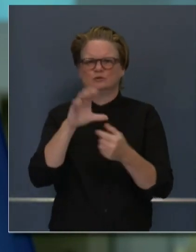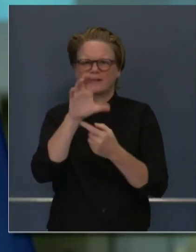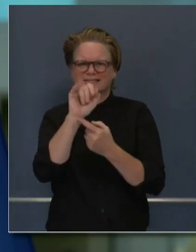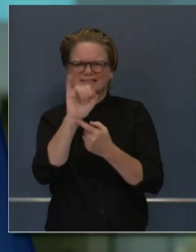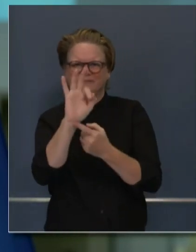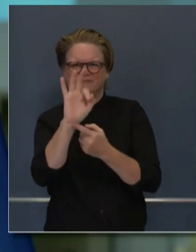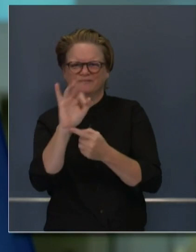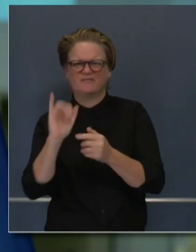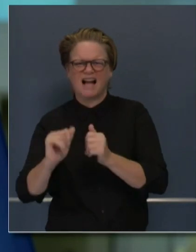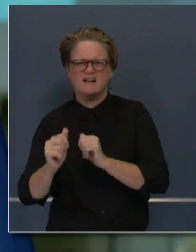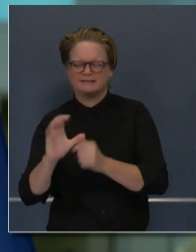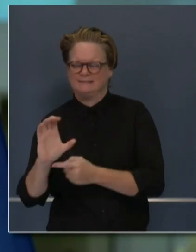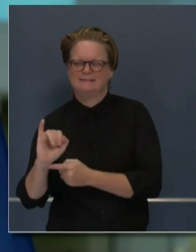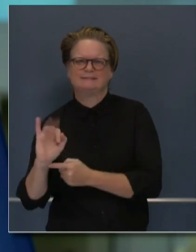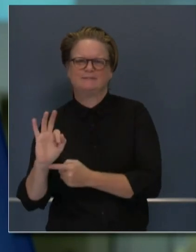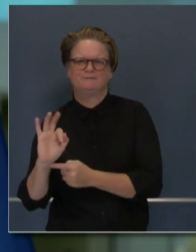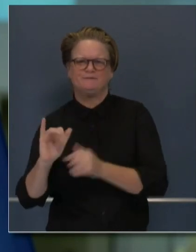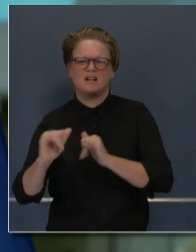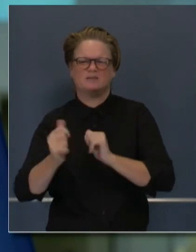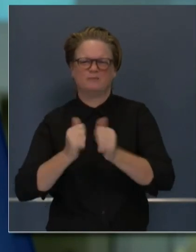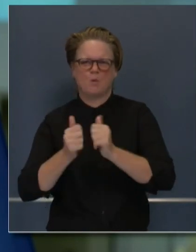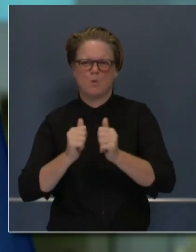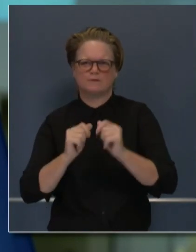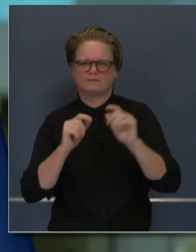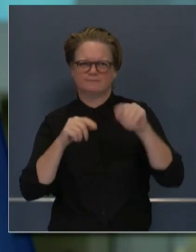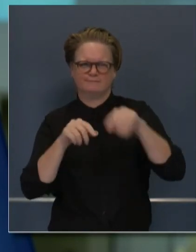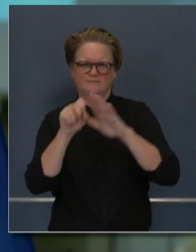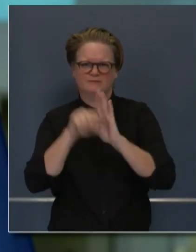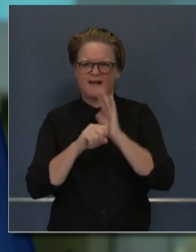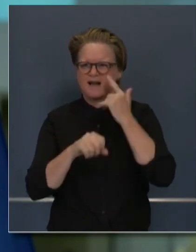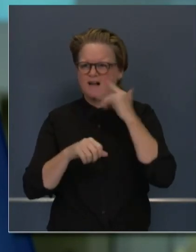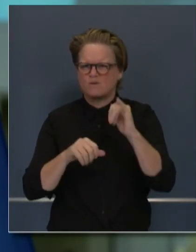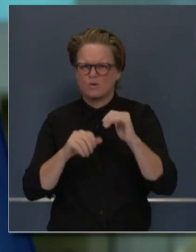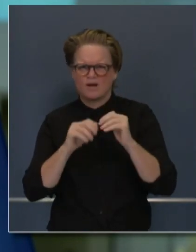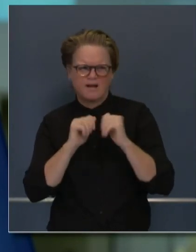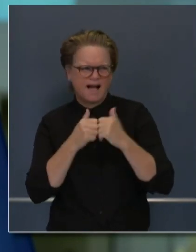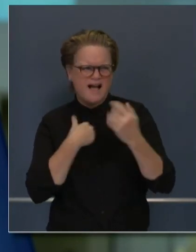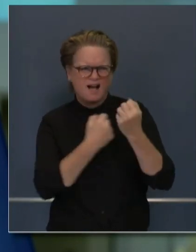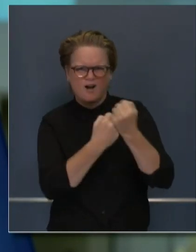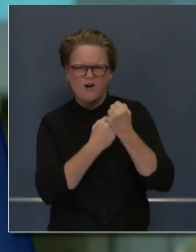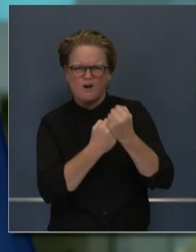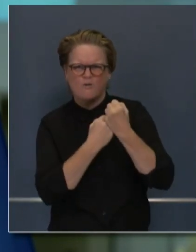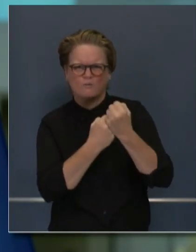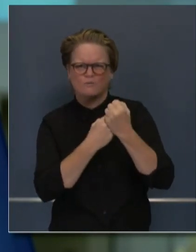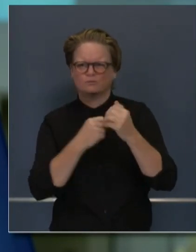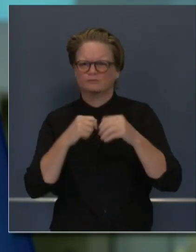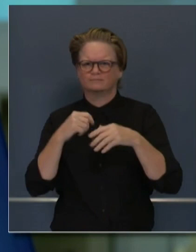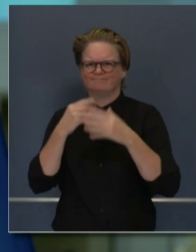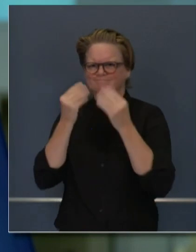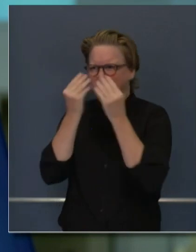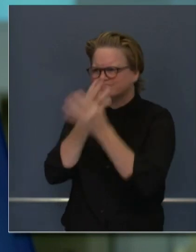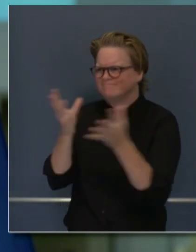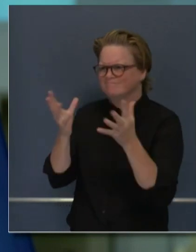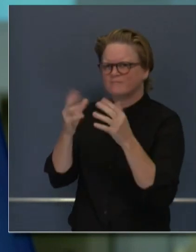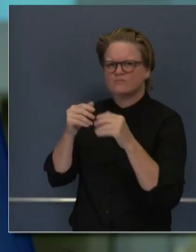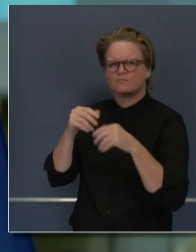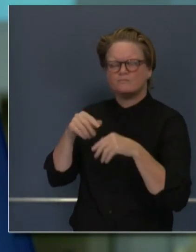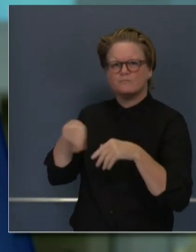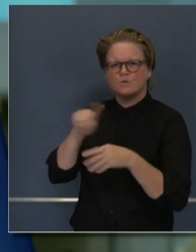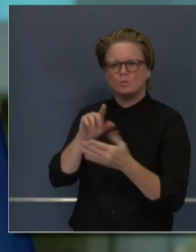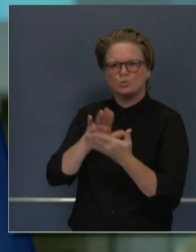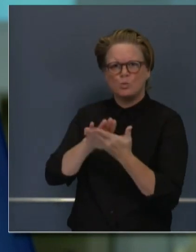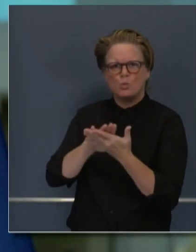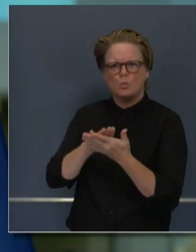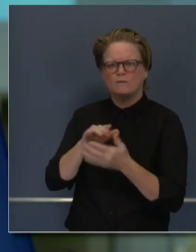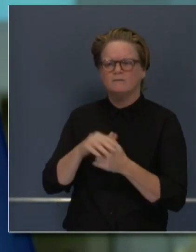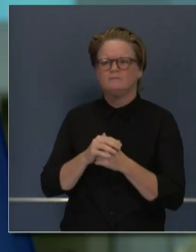so we do have one voice. Again, very close to getting that out. I've said a couple of weeks in a row it's close. Again,